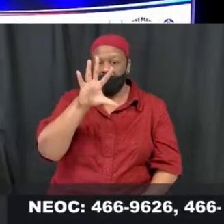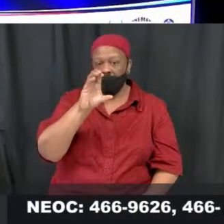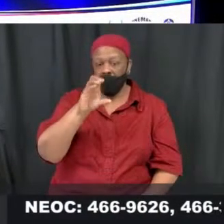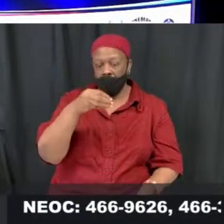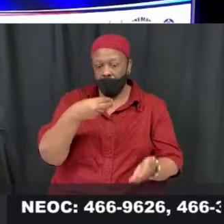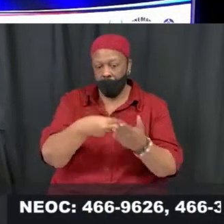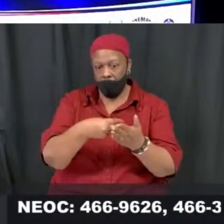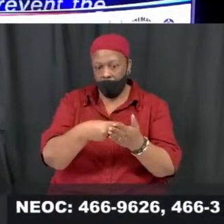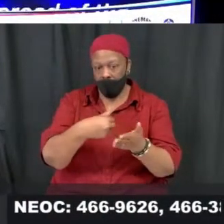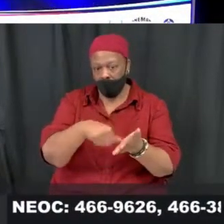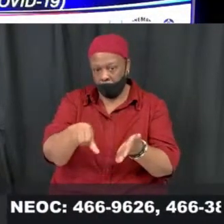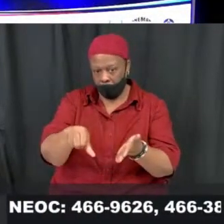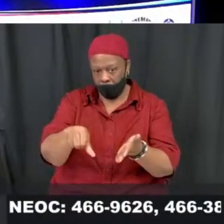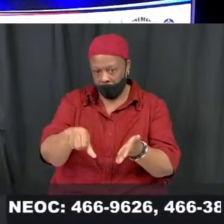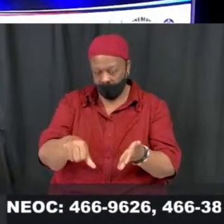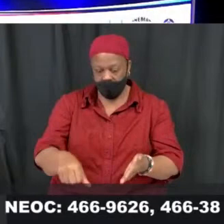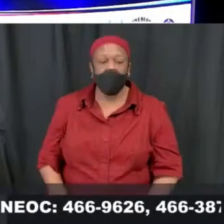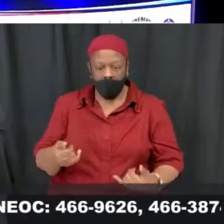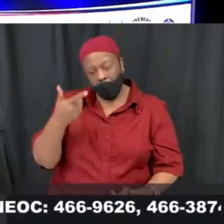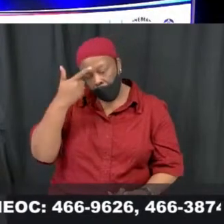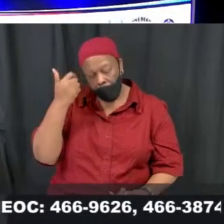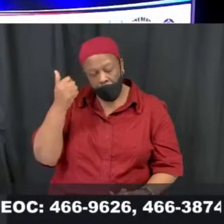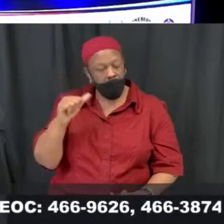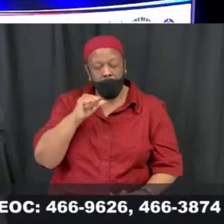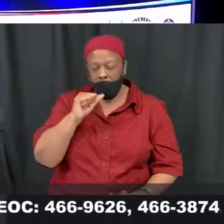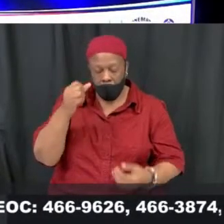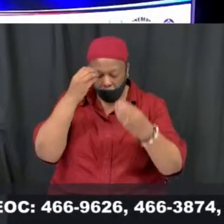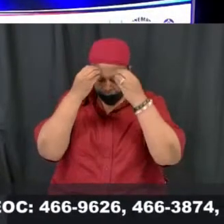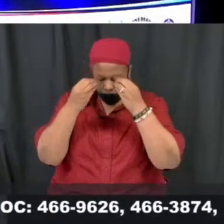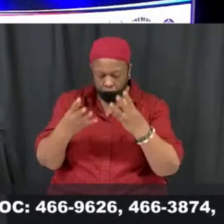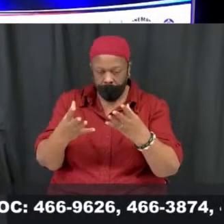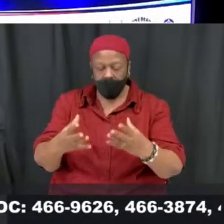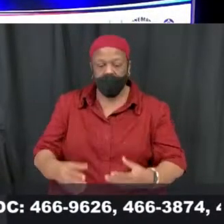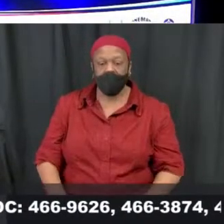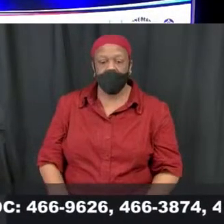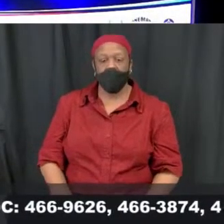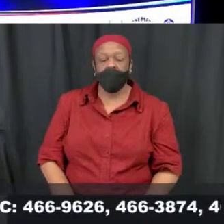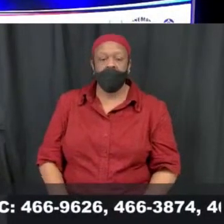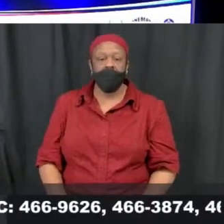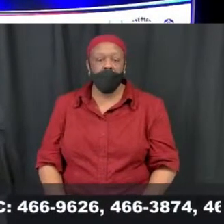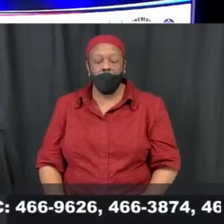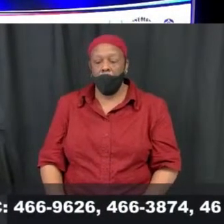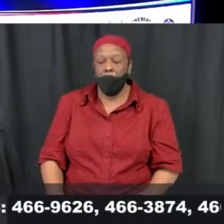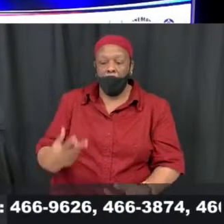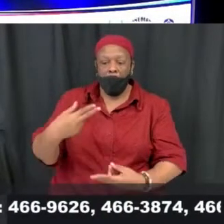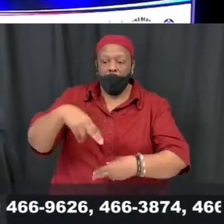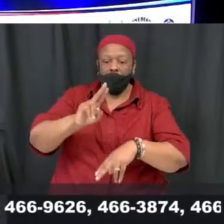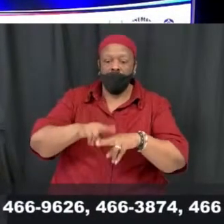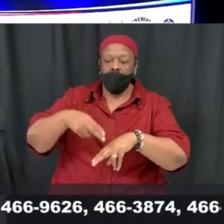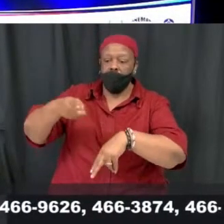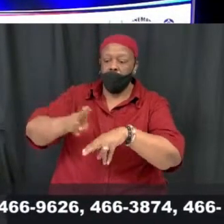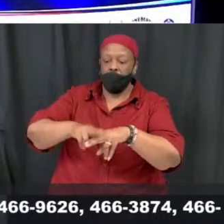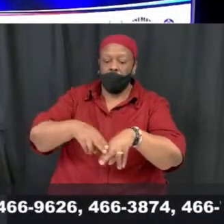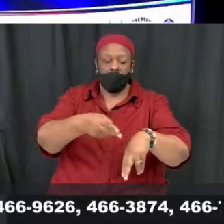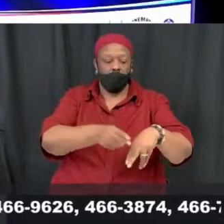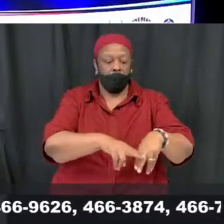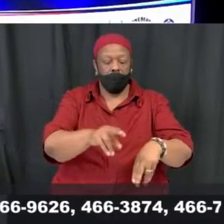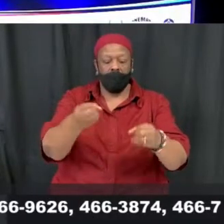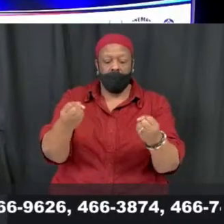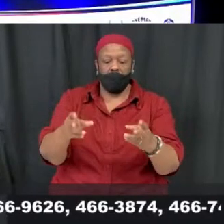$500, and they were issued these tickets for failing to observe or adhere to the protocols at the